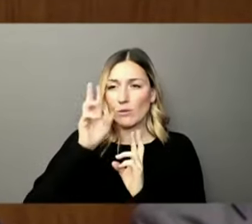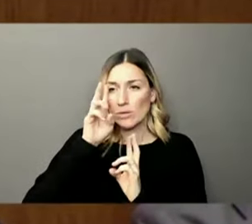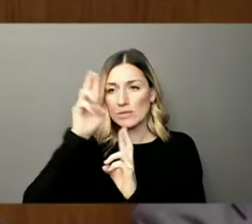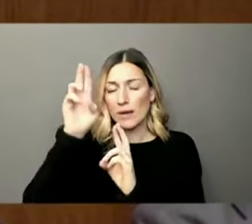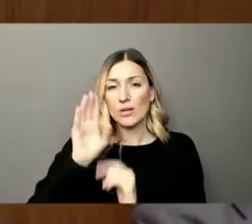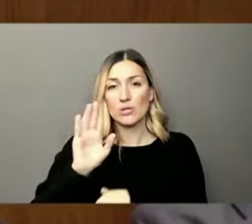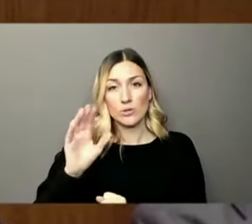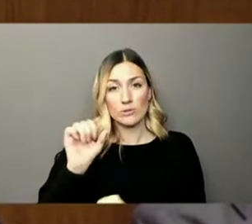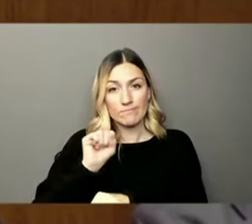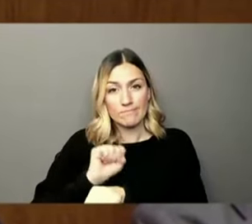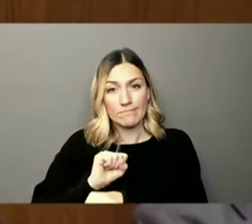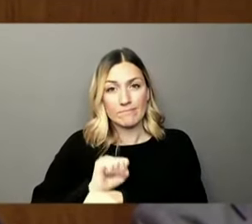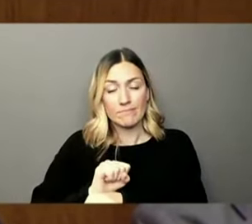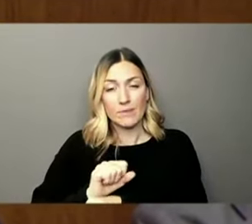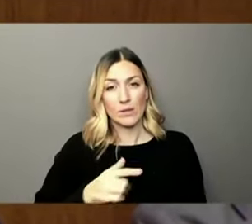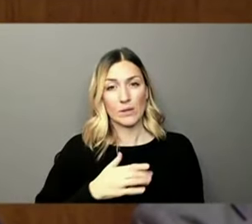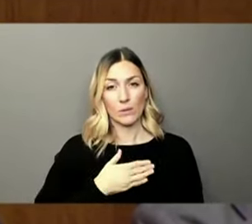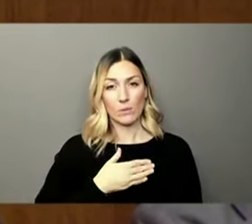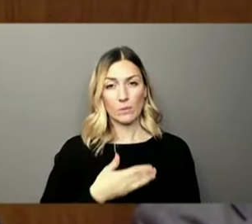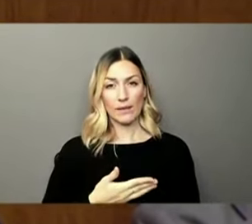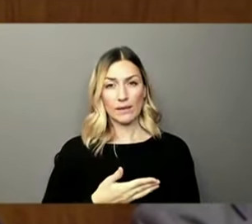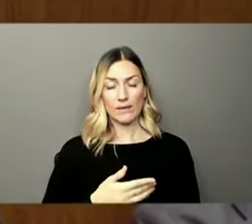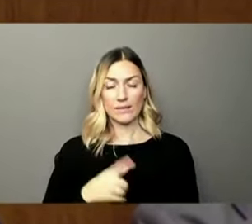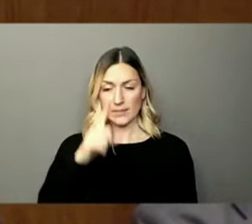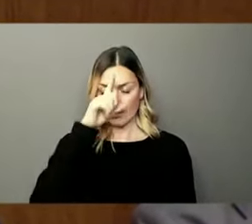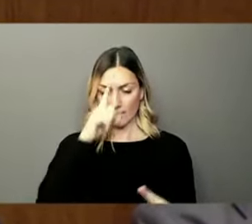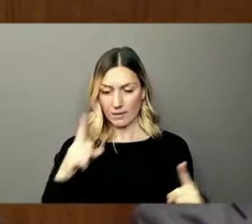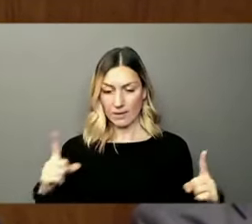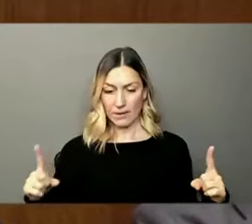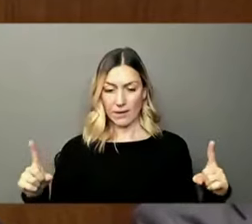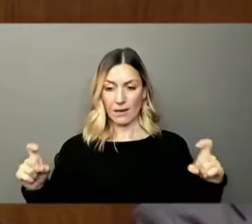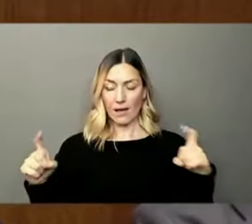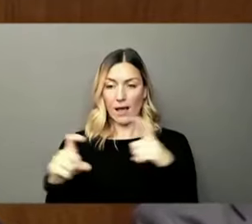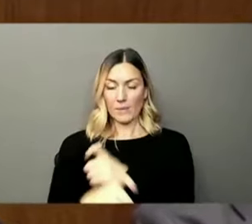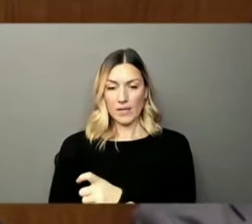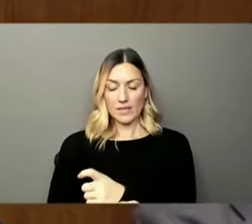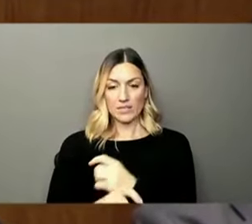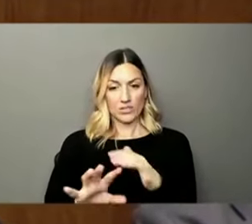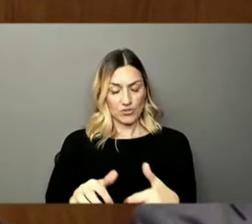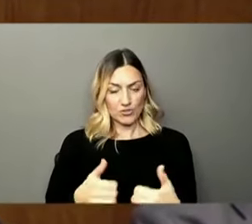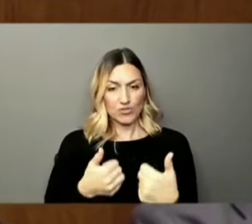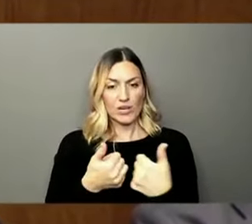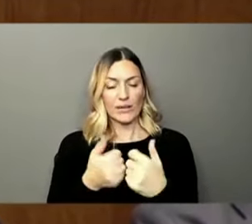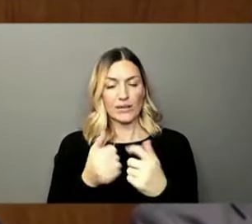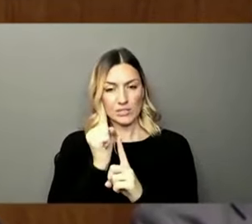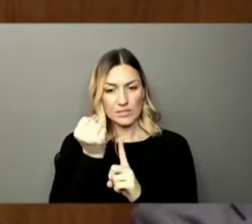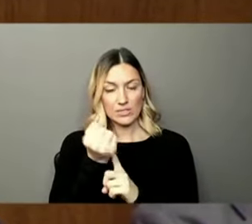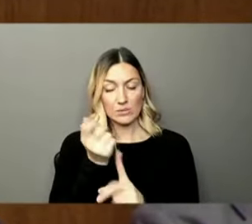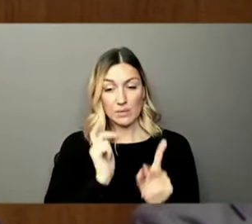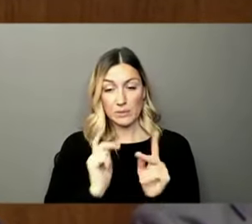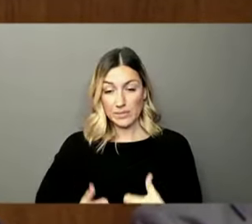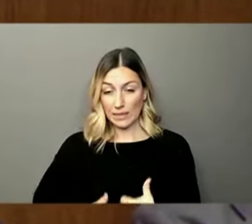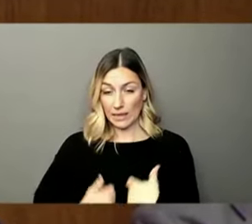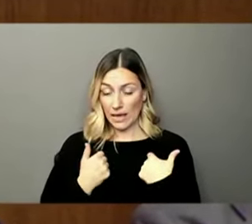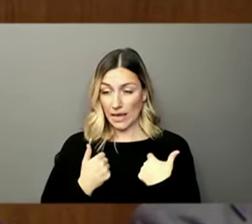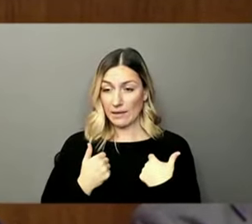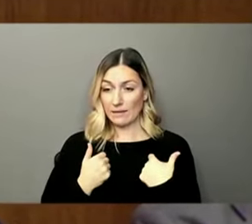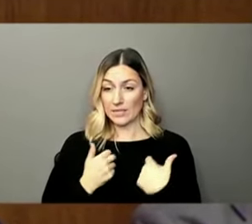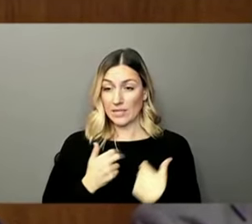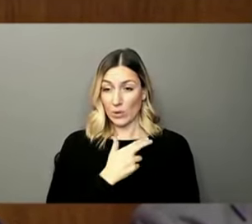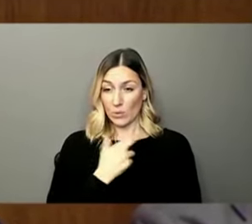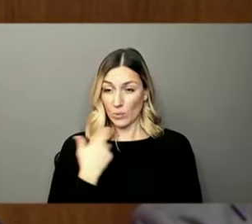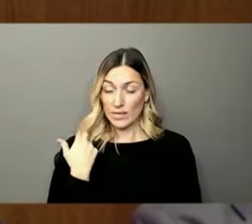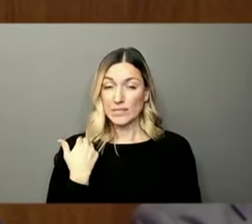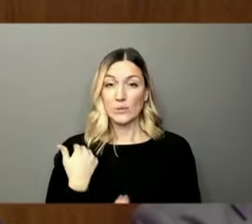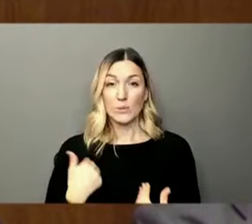and your willingness in such a complex, difficult, challenging circumstance where people's lives are on the line. You're